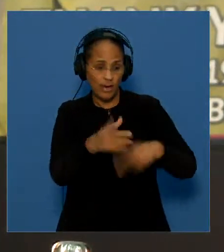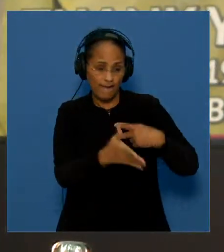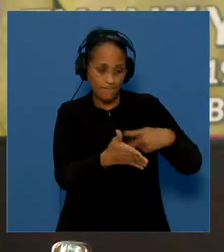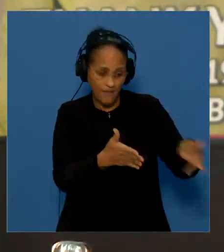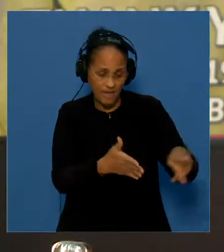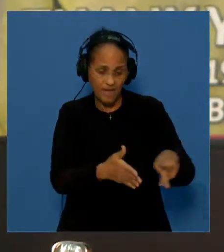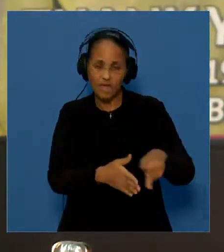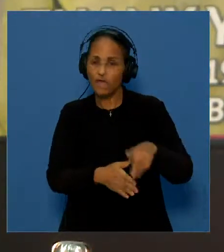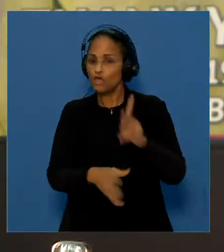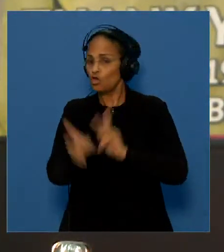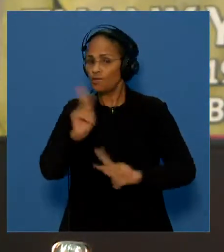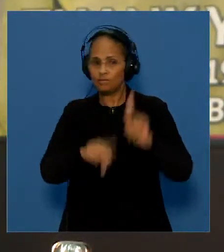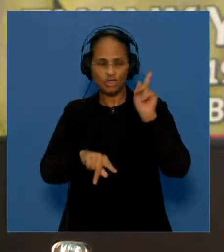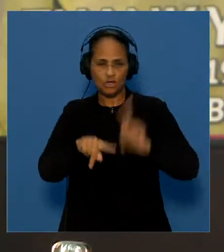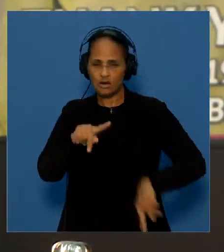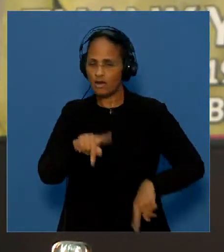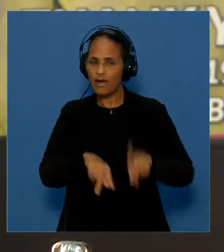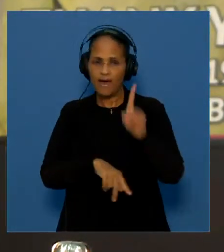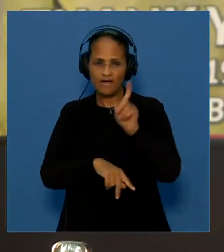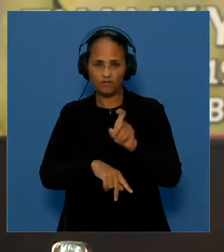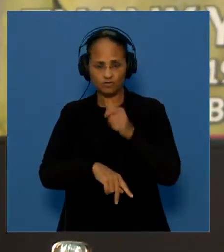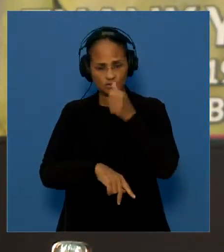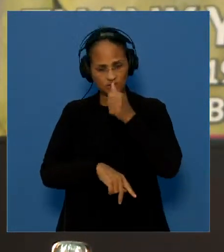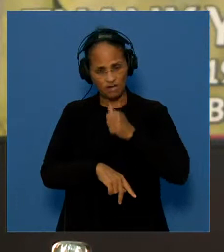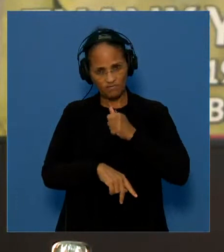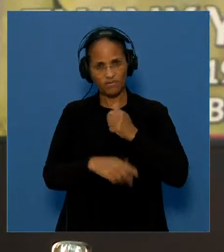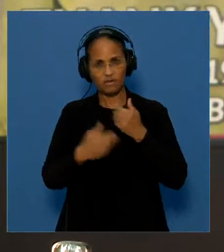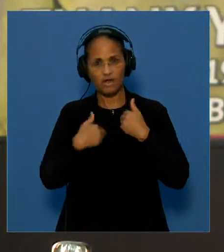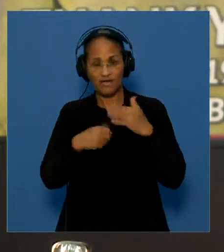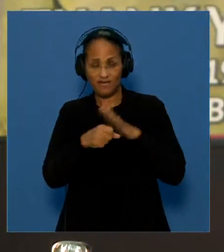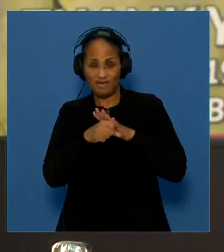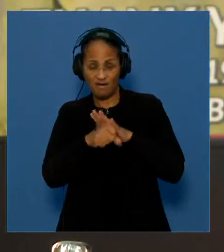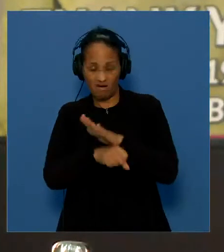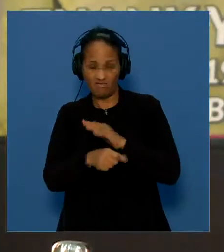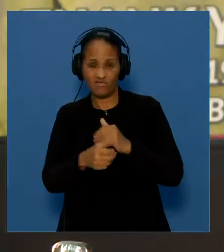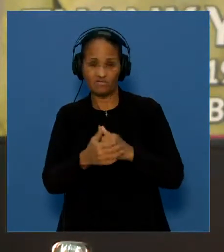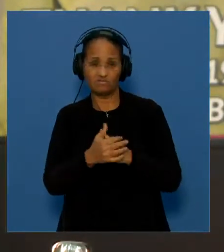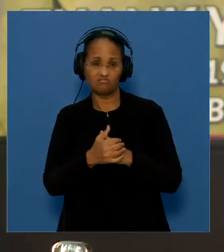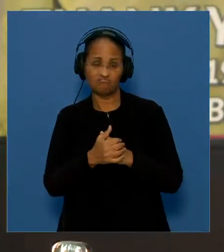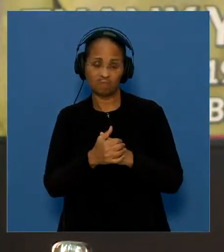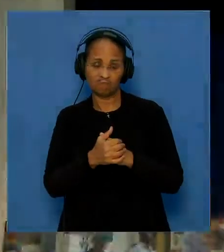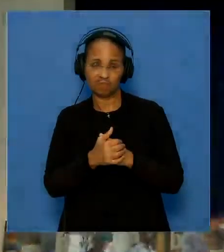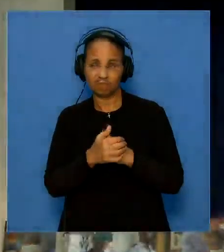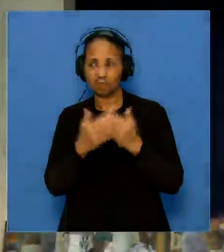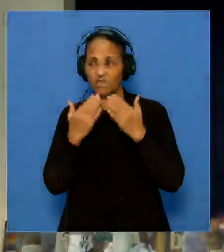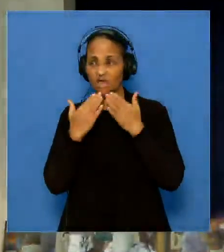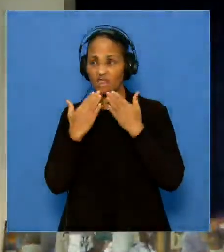should suffer and not be able to have adequate supply of the vaccination. Thank you.